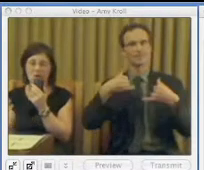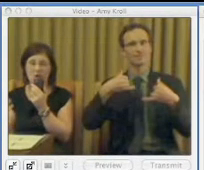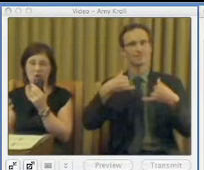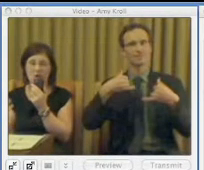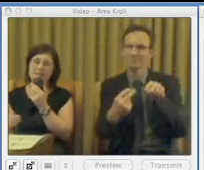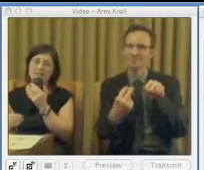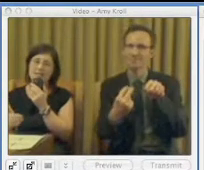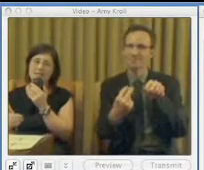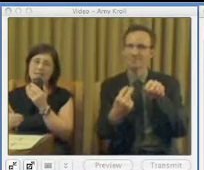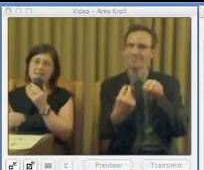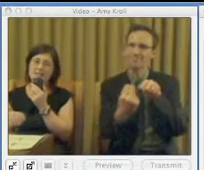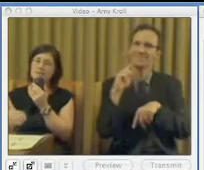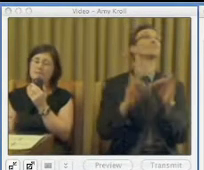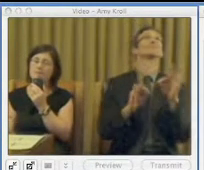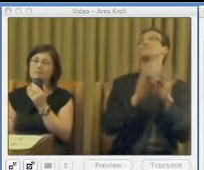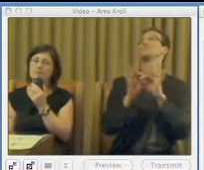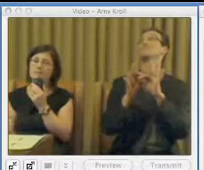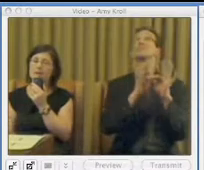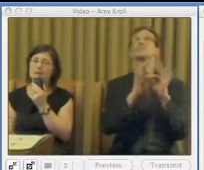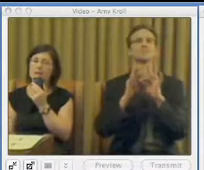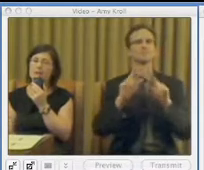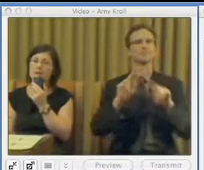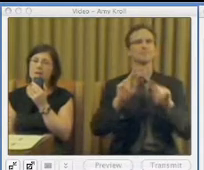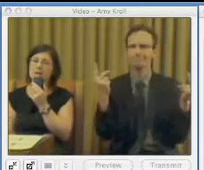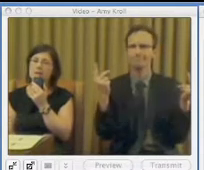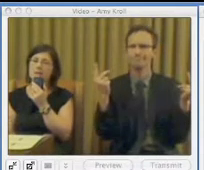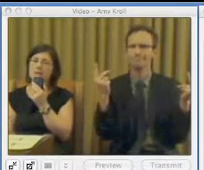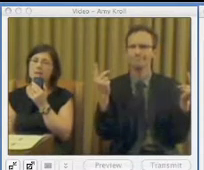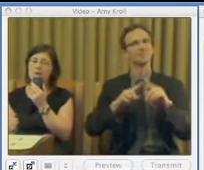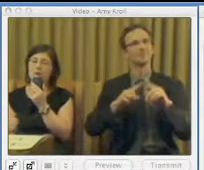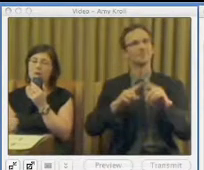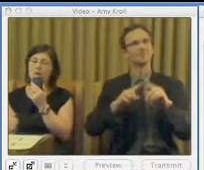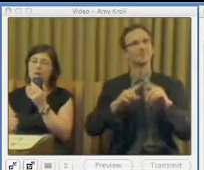we can't do our job. But there's still the proximity issue.